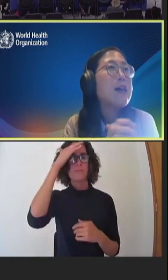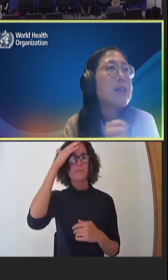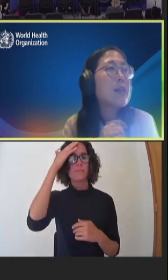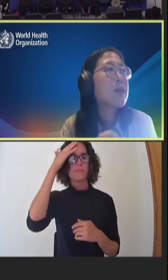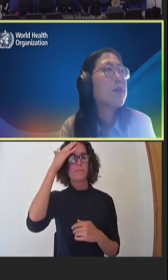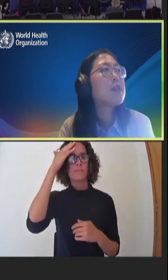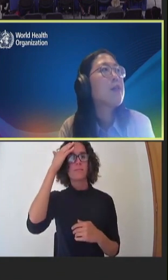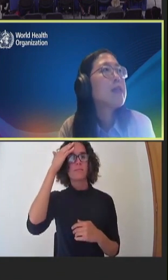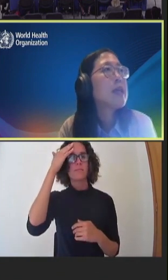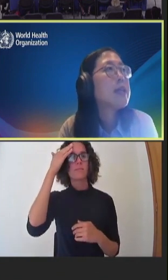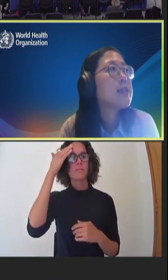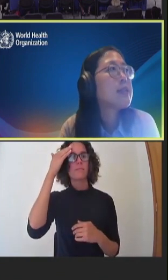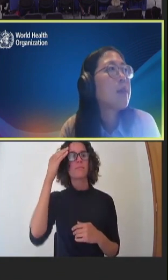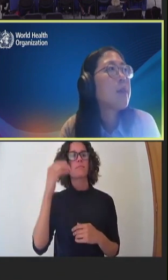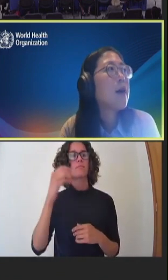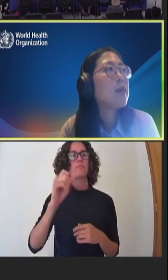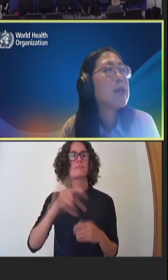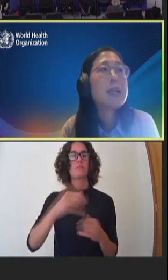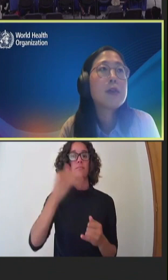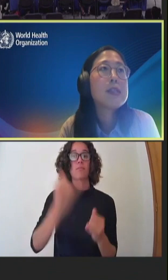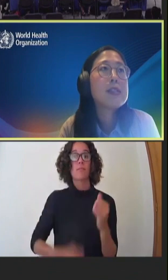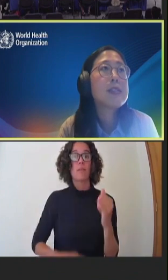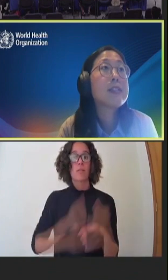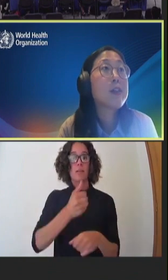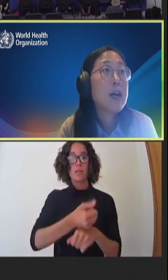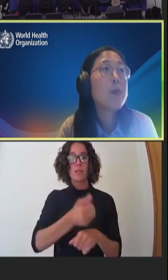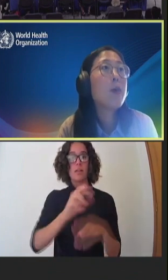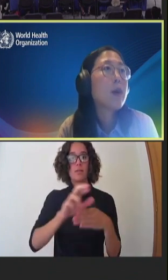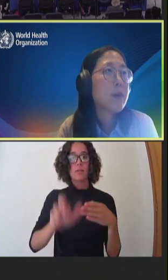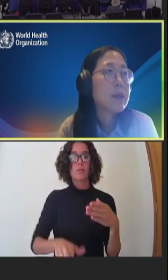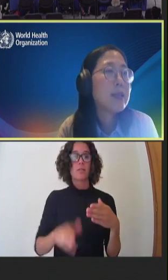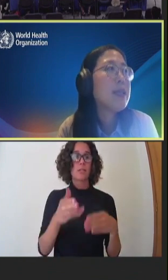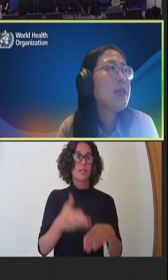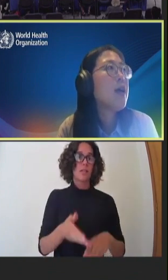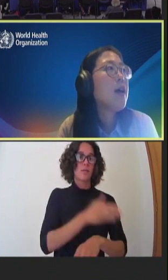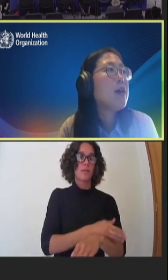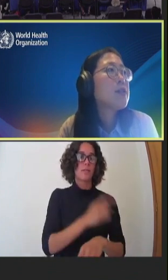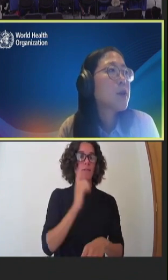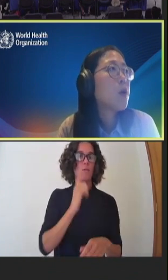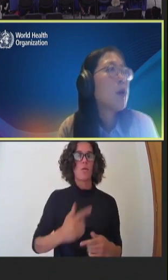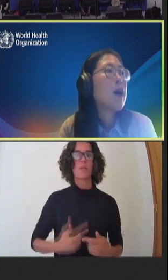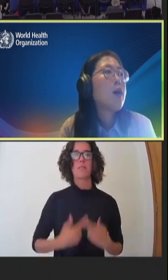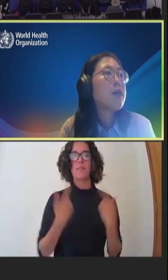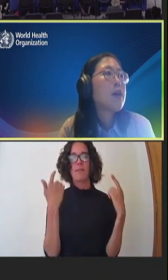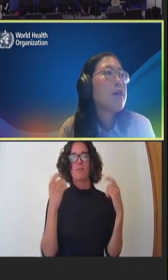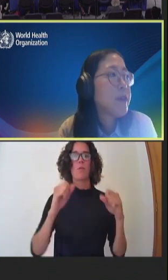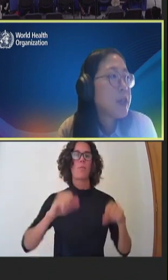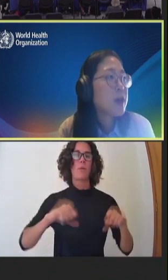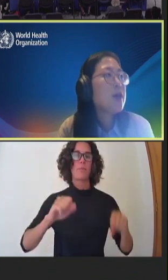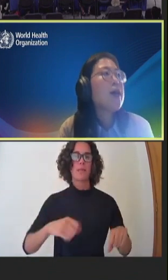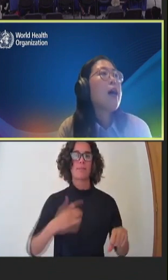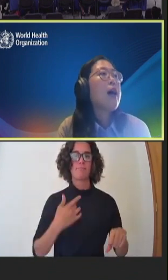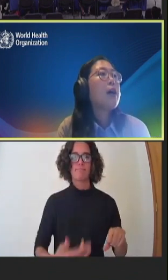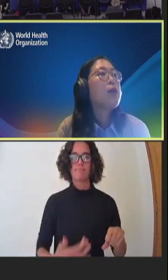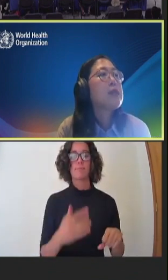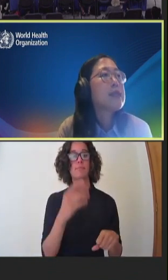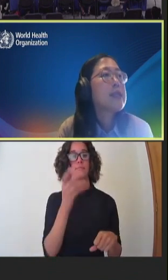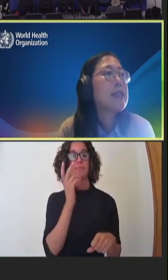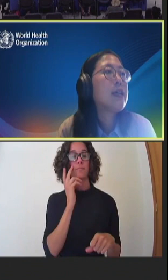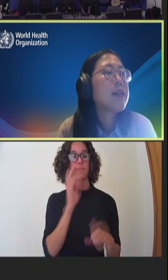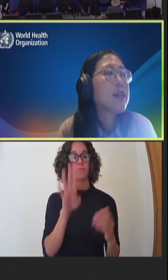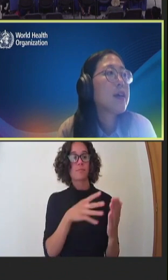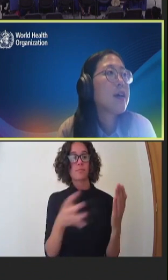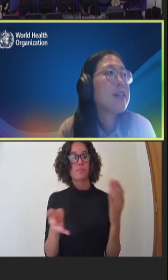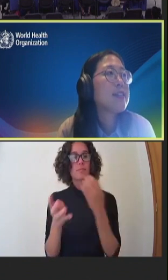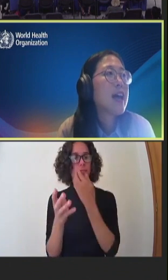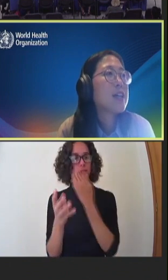Final set of the result is about the increase in the survival probability. So on the figure, you